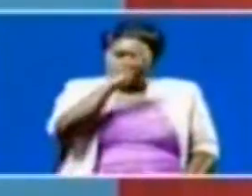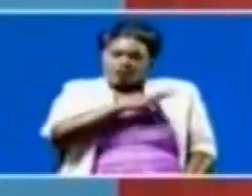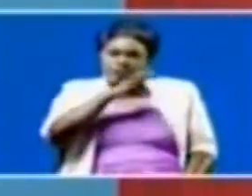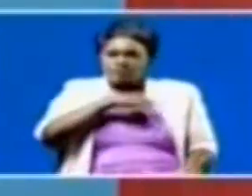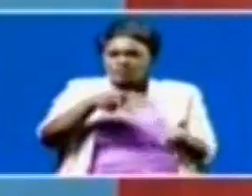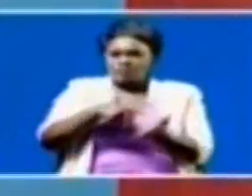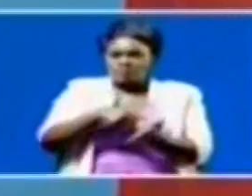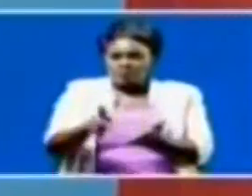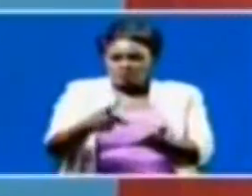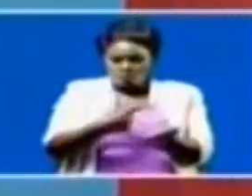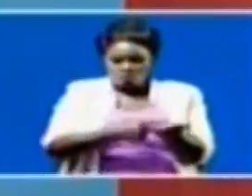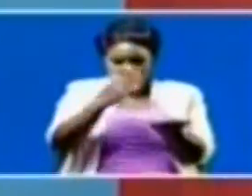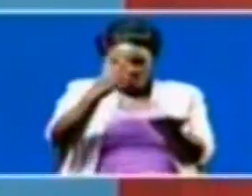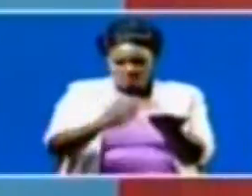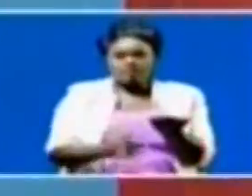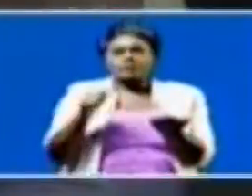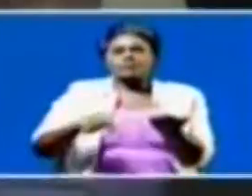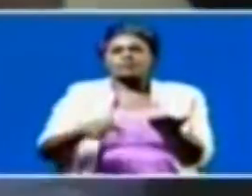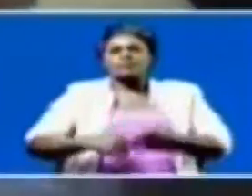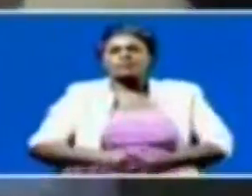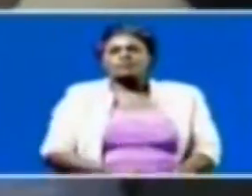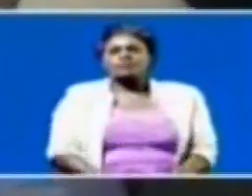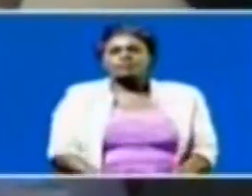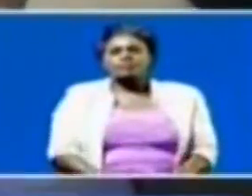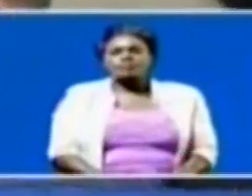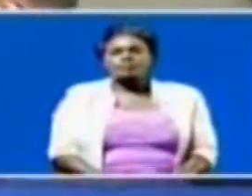be paid at the end of the week.